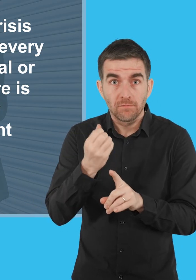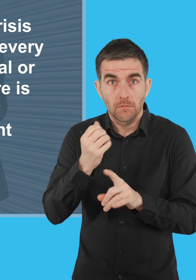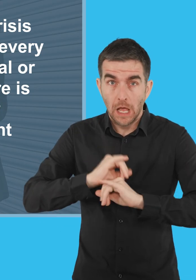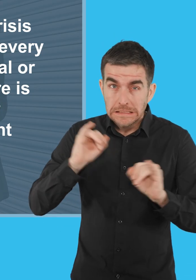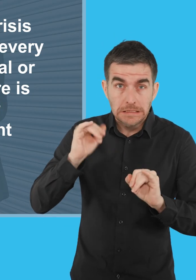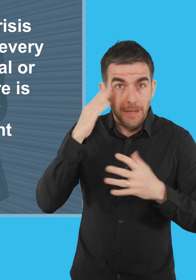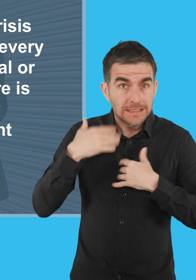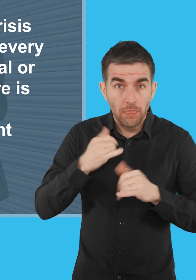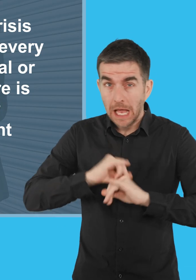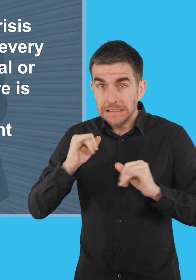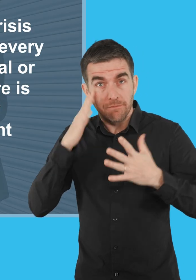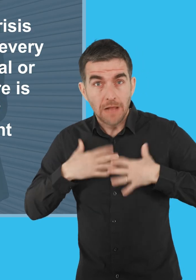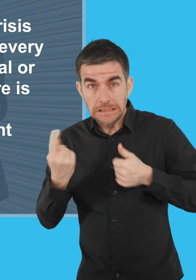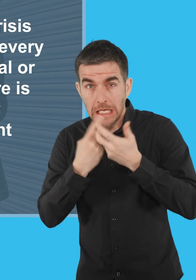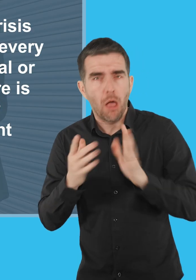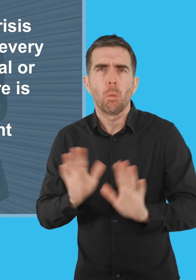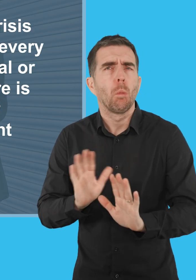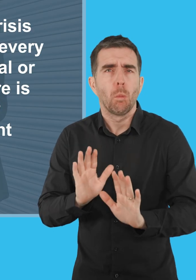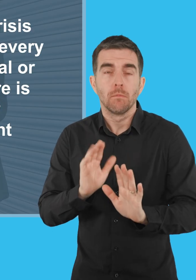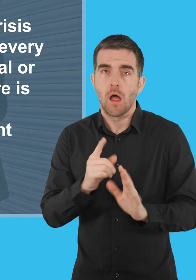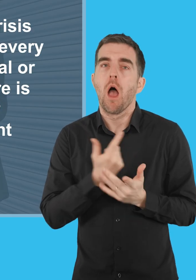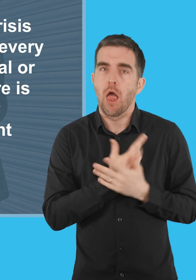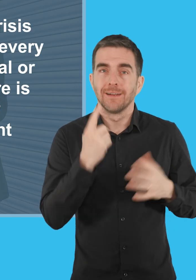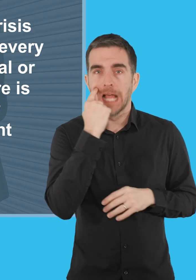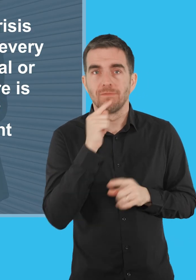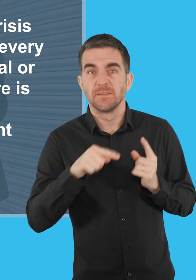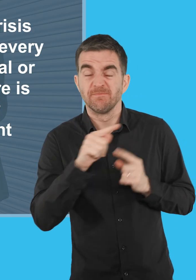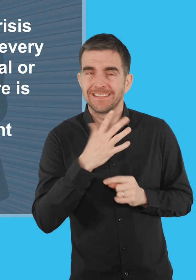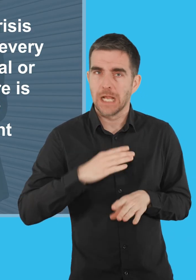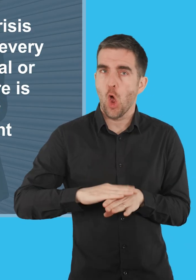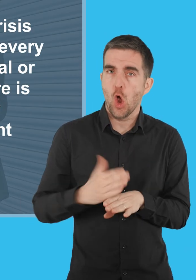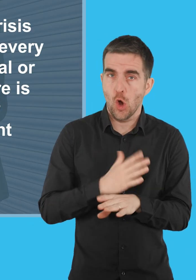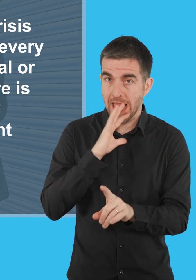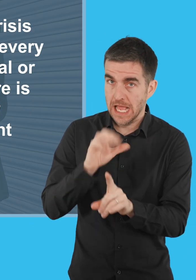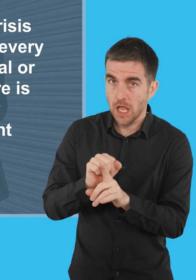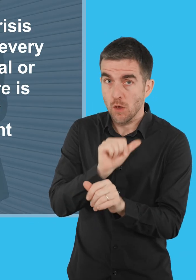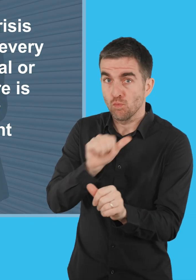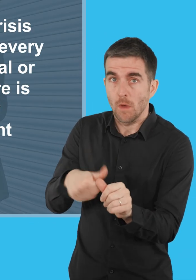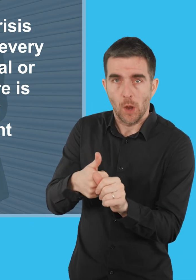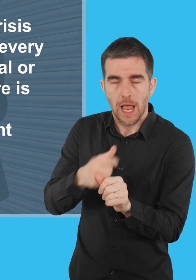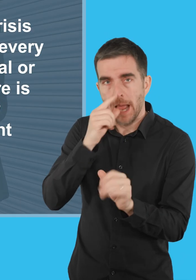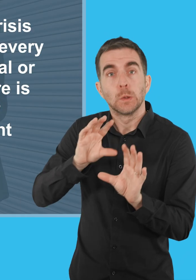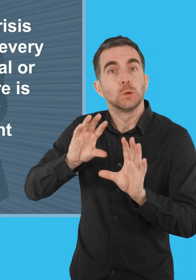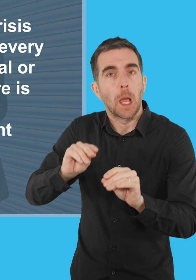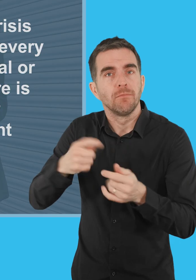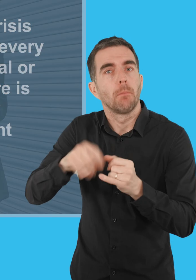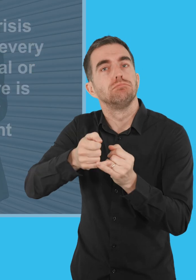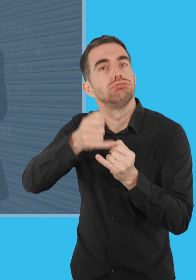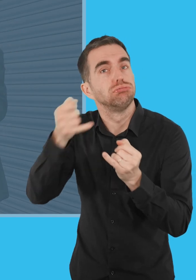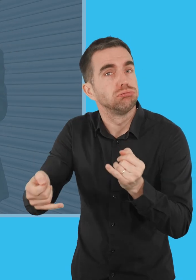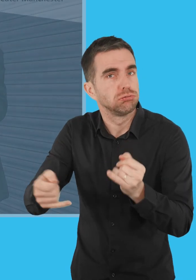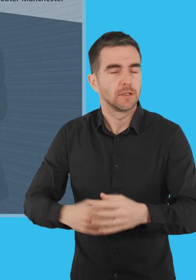or physical health conditions, and there is much evidence that shows early diagnosis and support can prevent these things